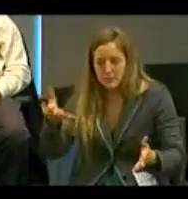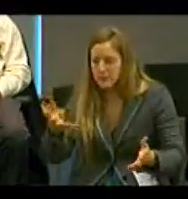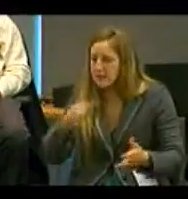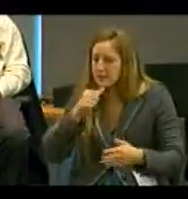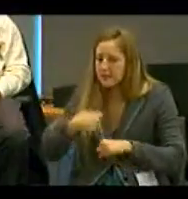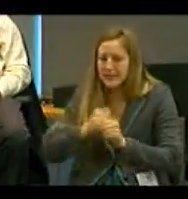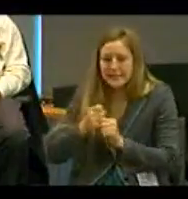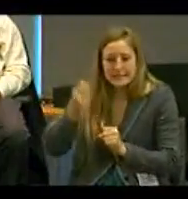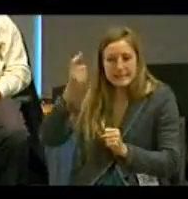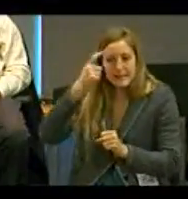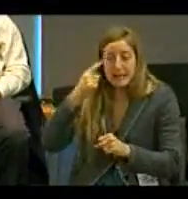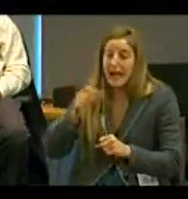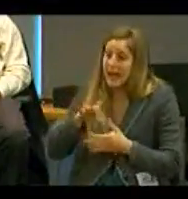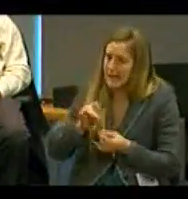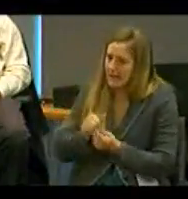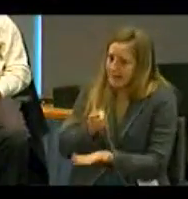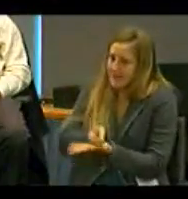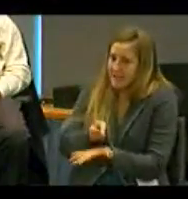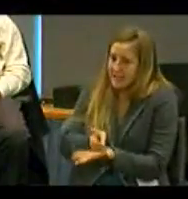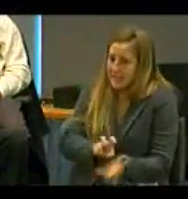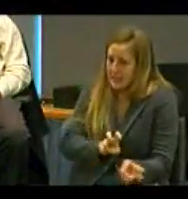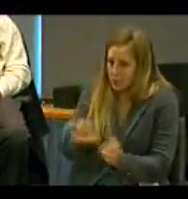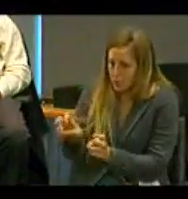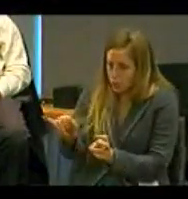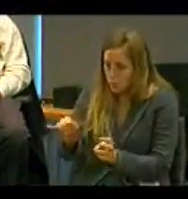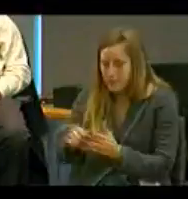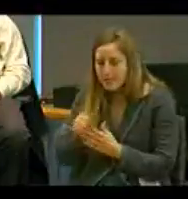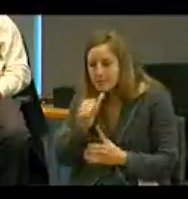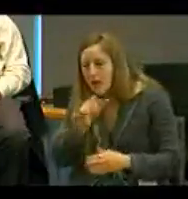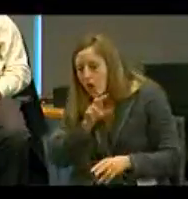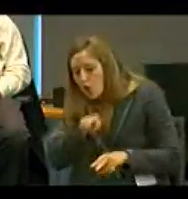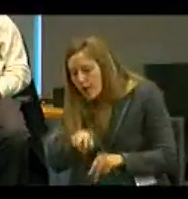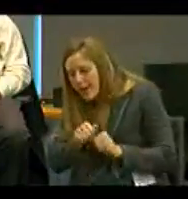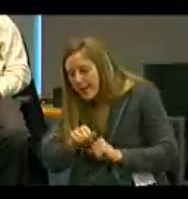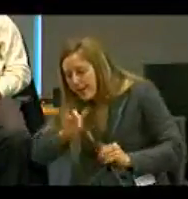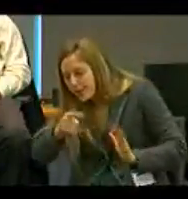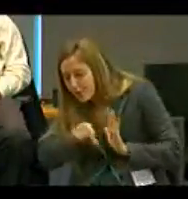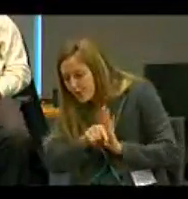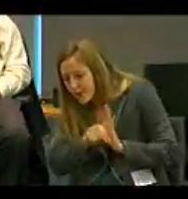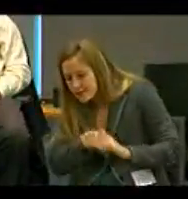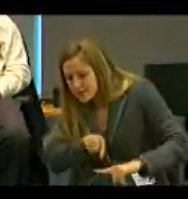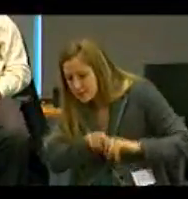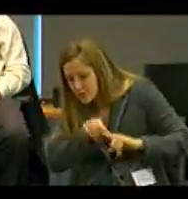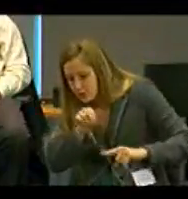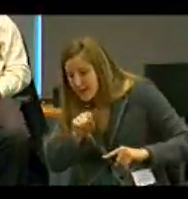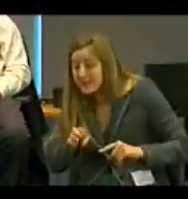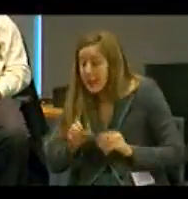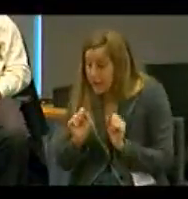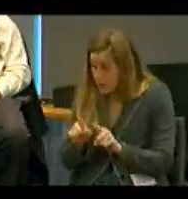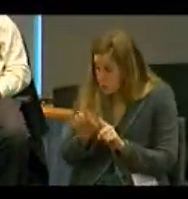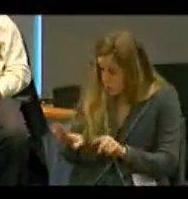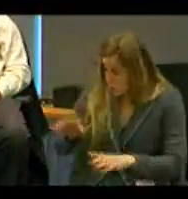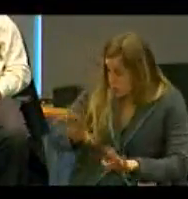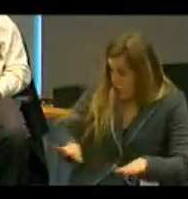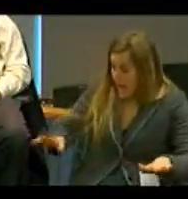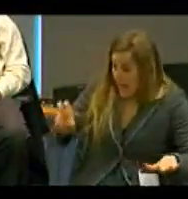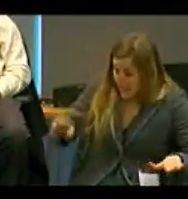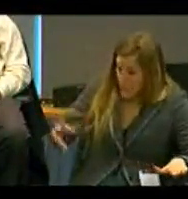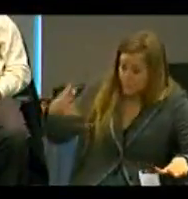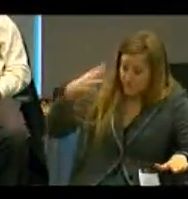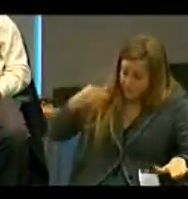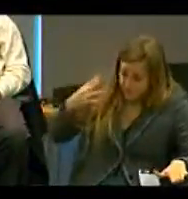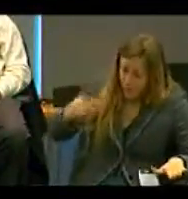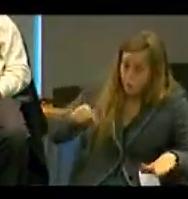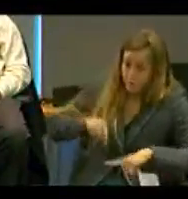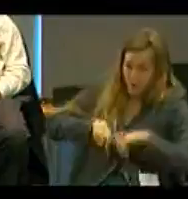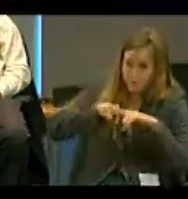know, the validity. And again, he's not looking at 8th grade suspension rates. It's the question is, was your child ever suspended? So, and he is assuming. Stop us